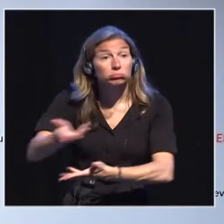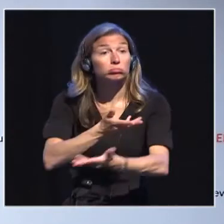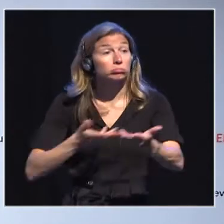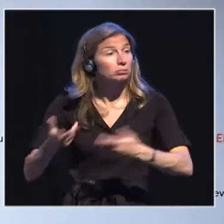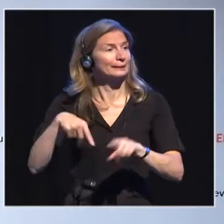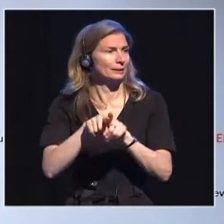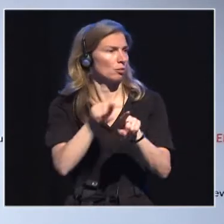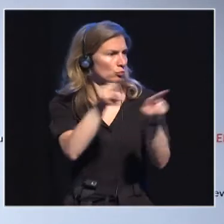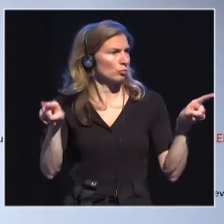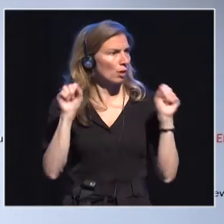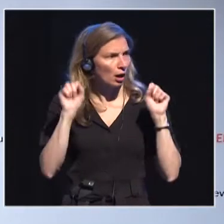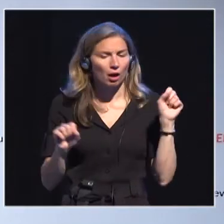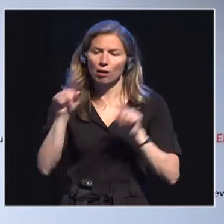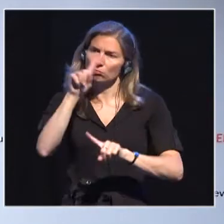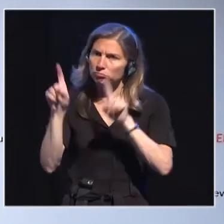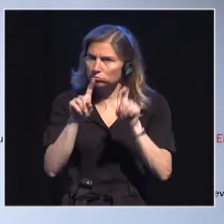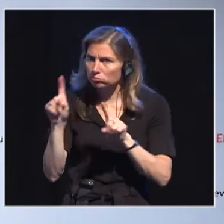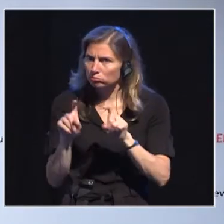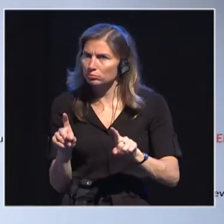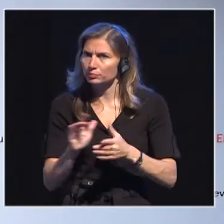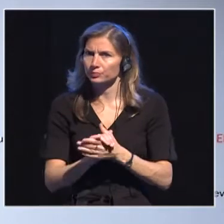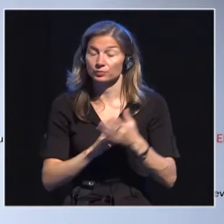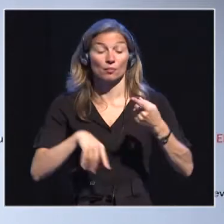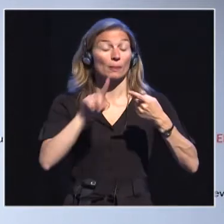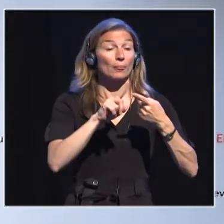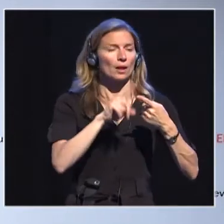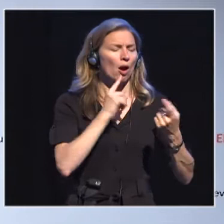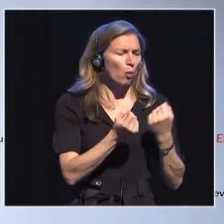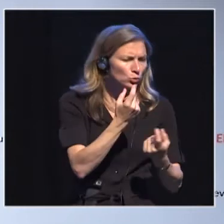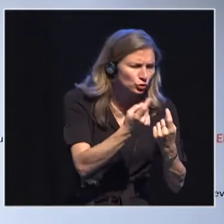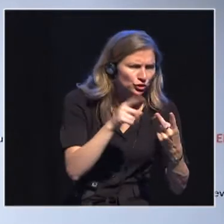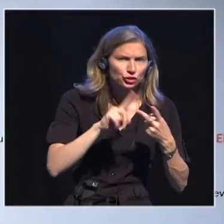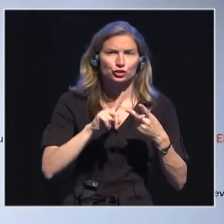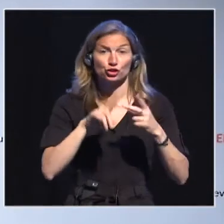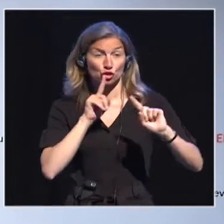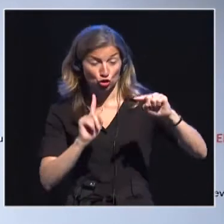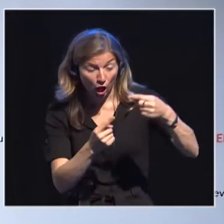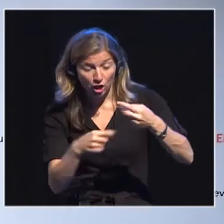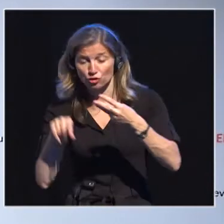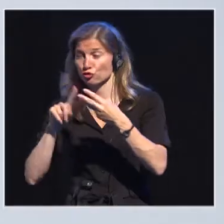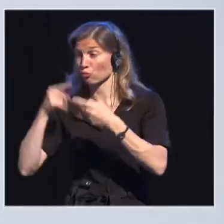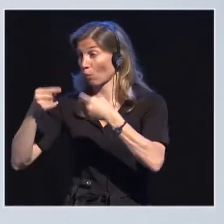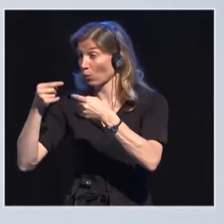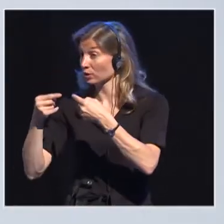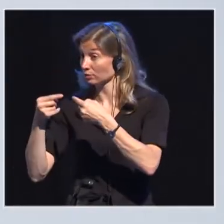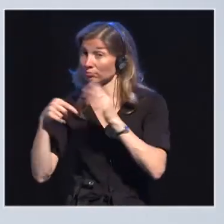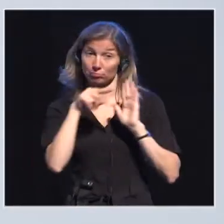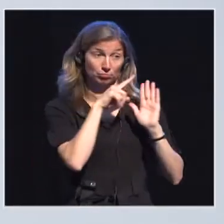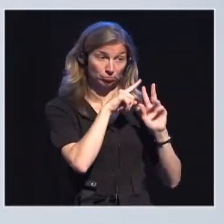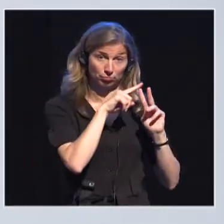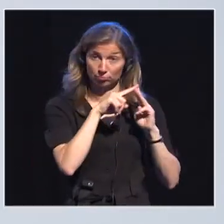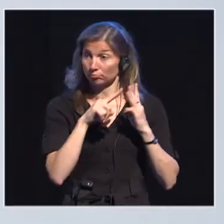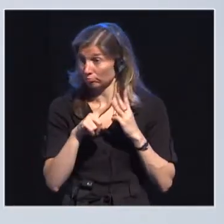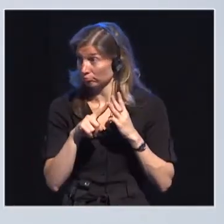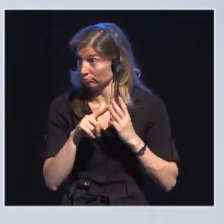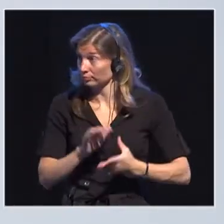3 opportunities to ask questions after opportunities, challenges, and policy. And throughout the session, I encourage